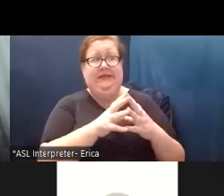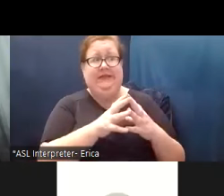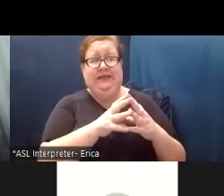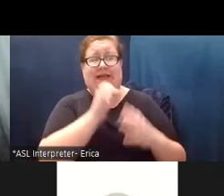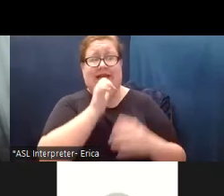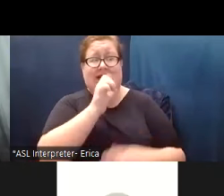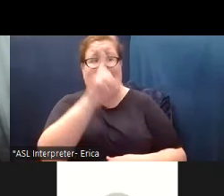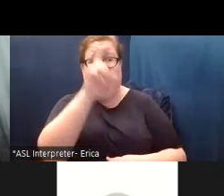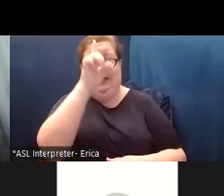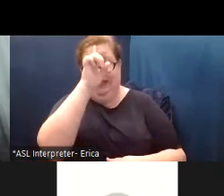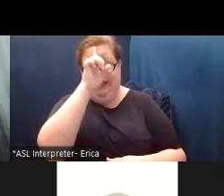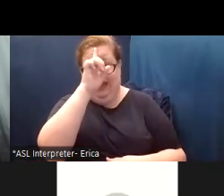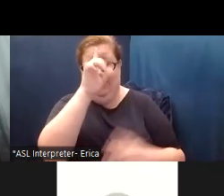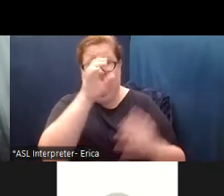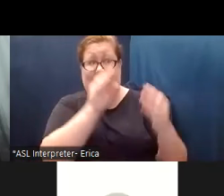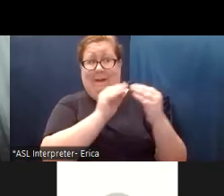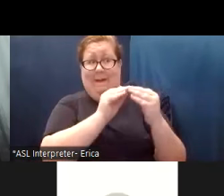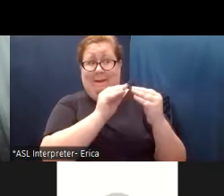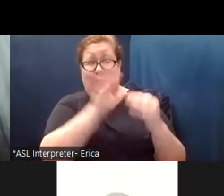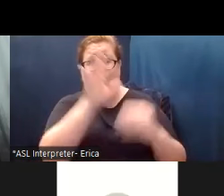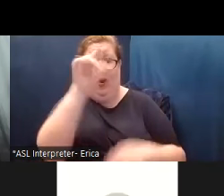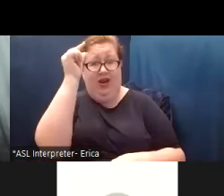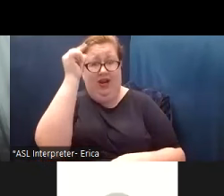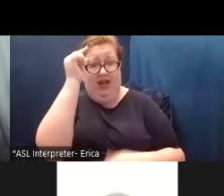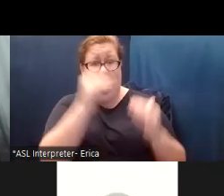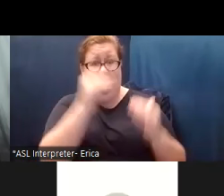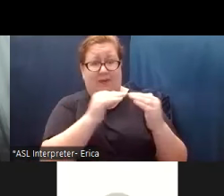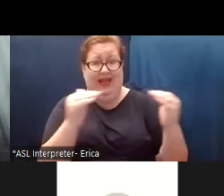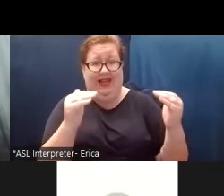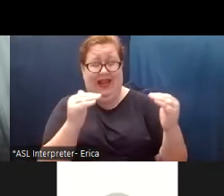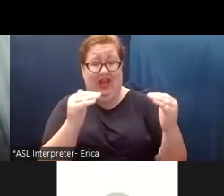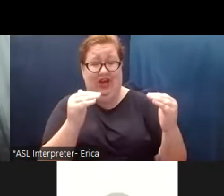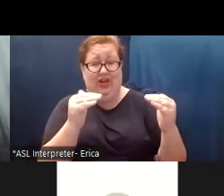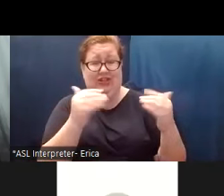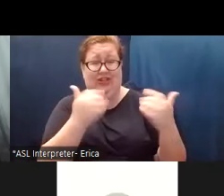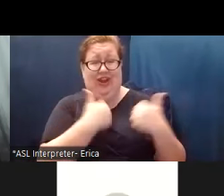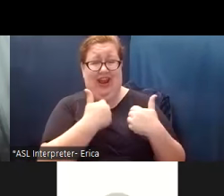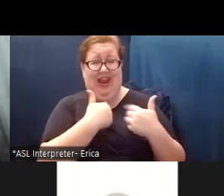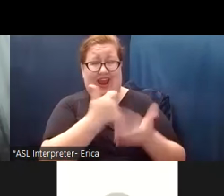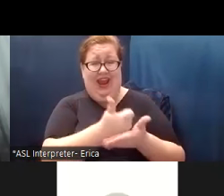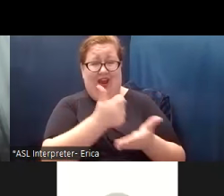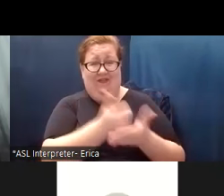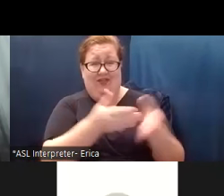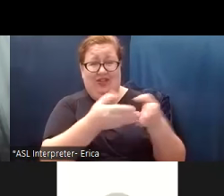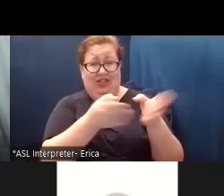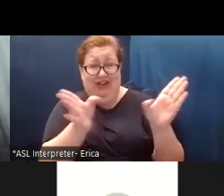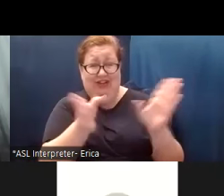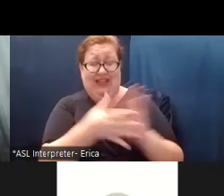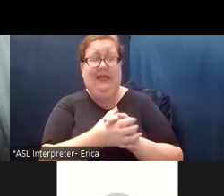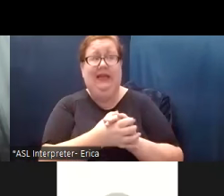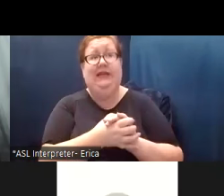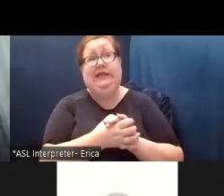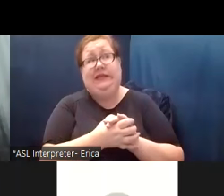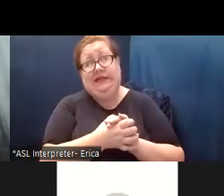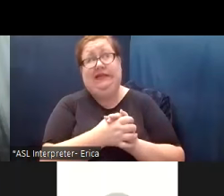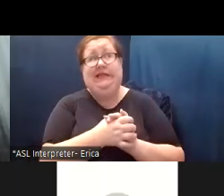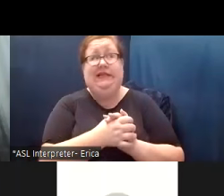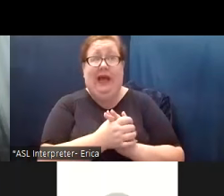that more government layers of governmental bureaucracy are helpful generally.